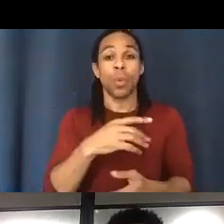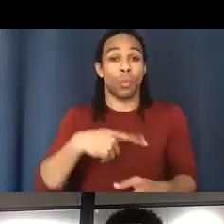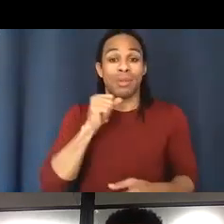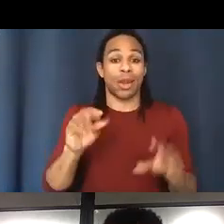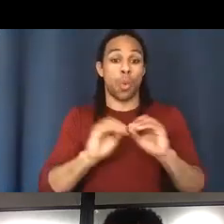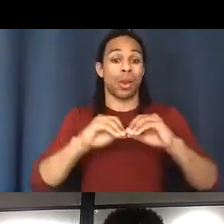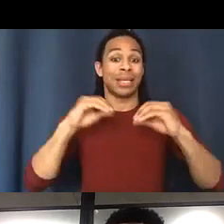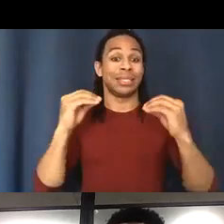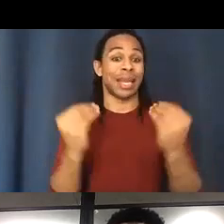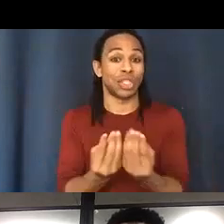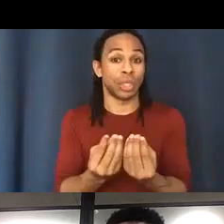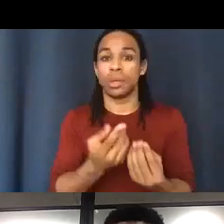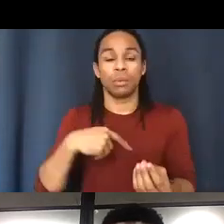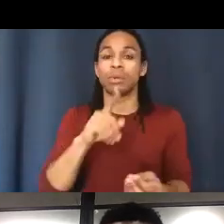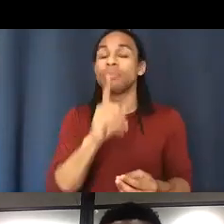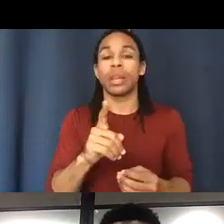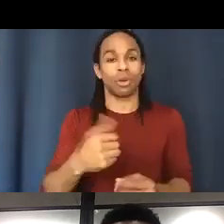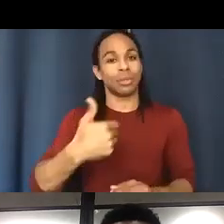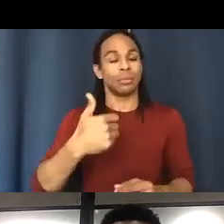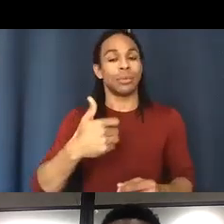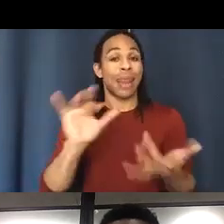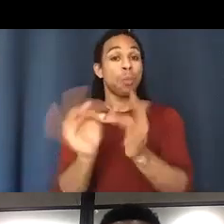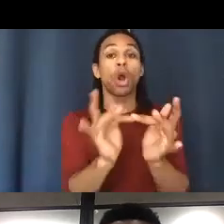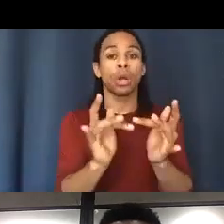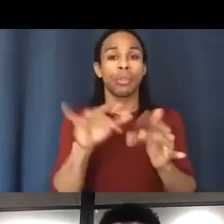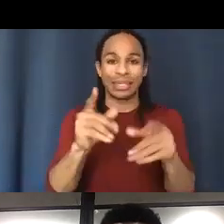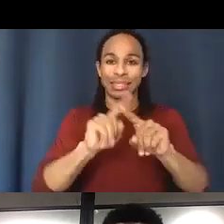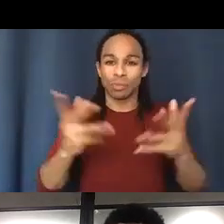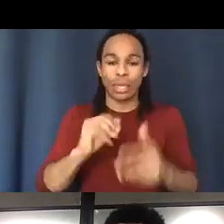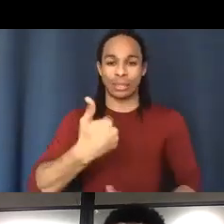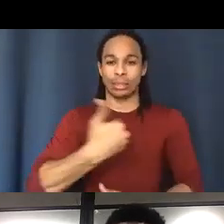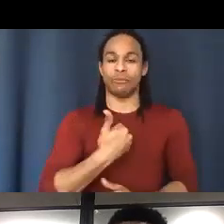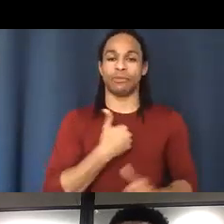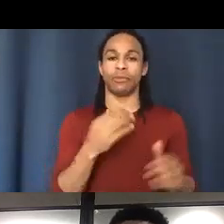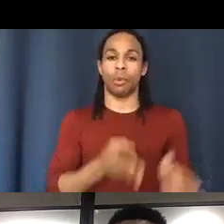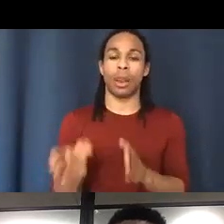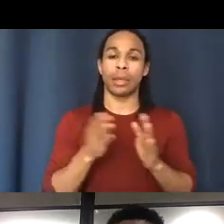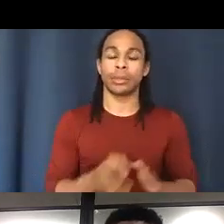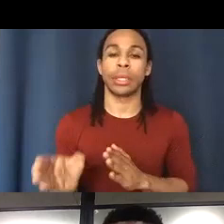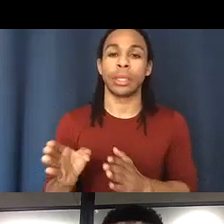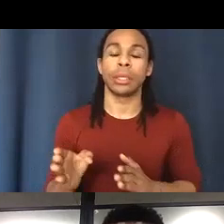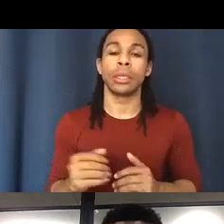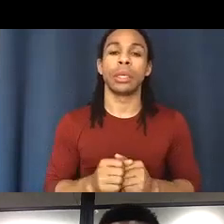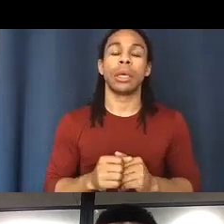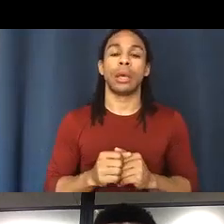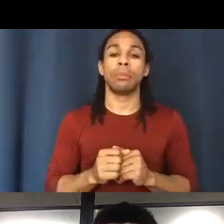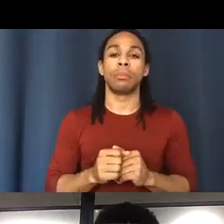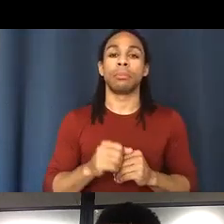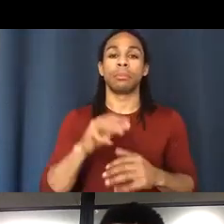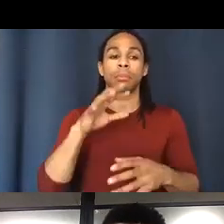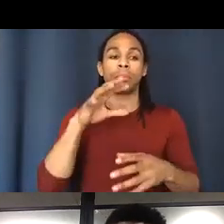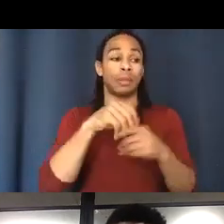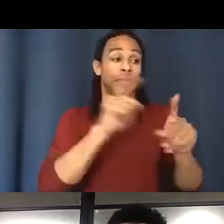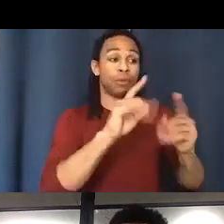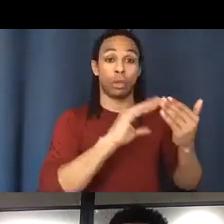are self-organizing and taking action within their own communities, as well as reaching out to other